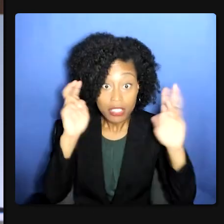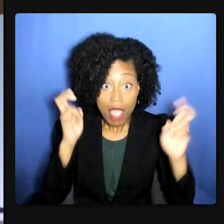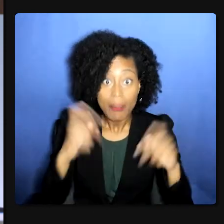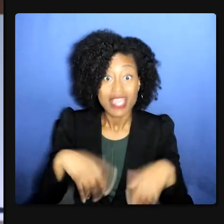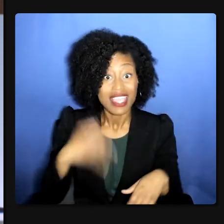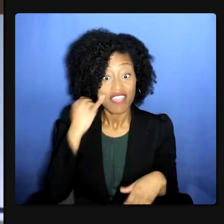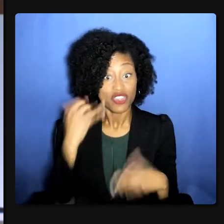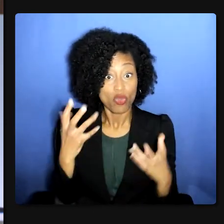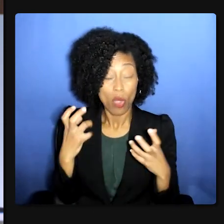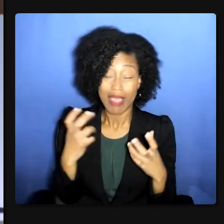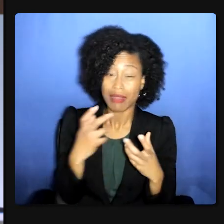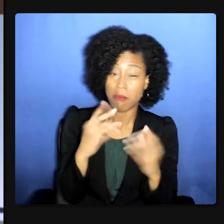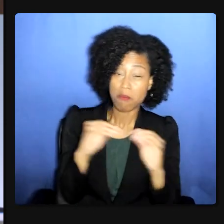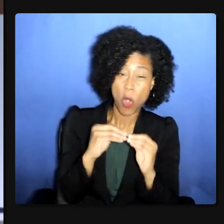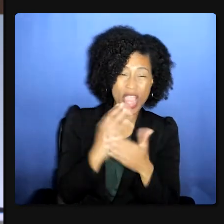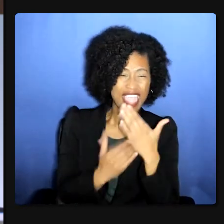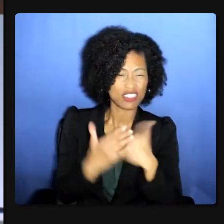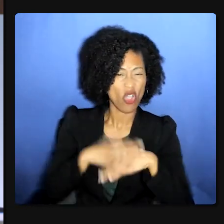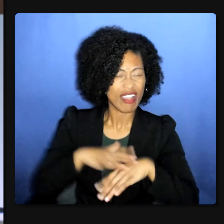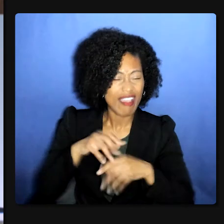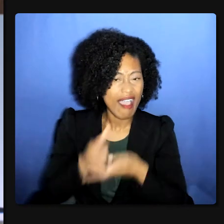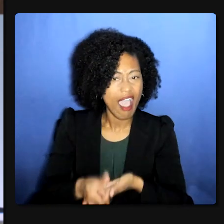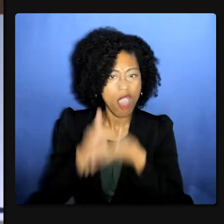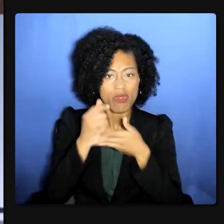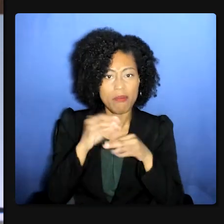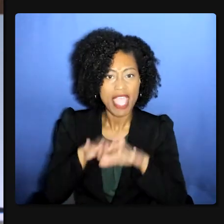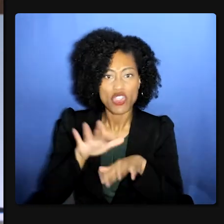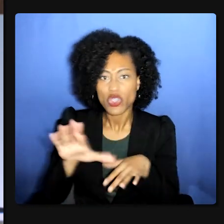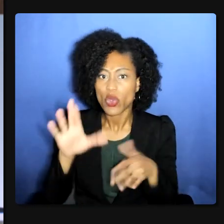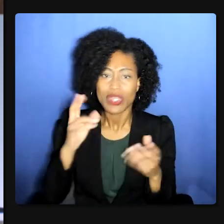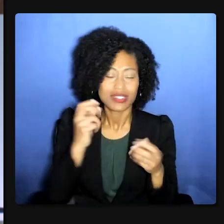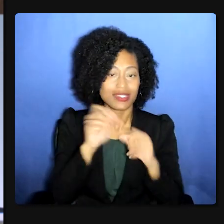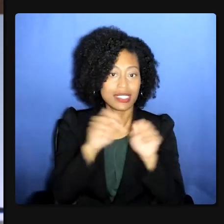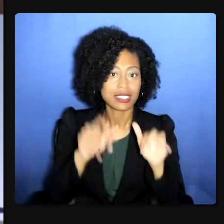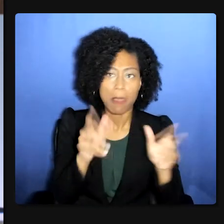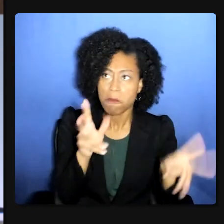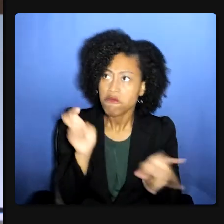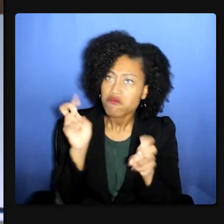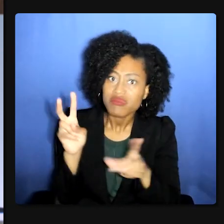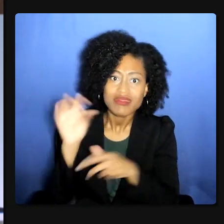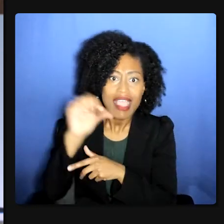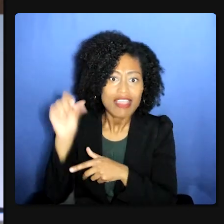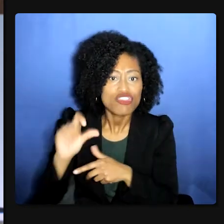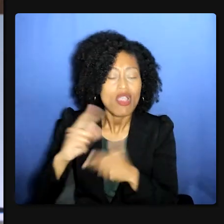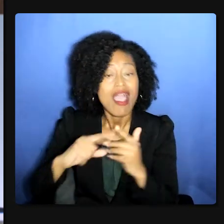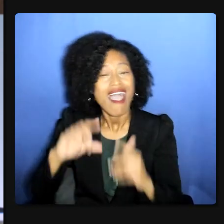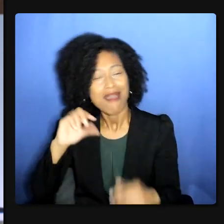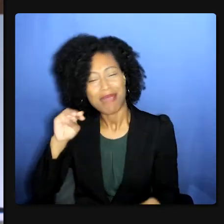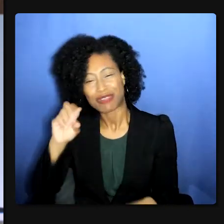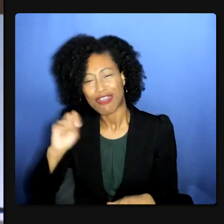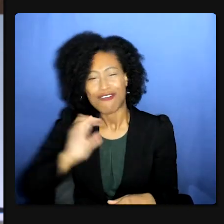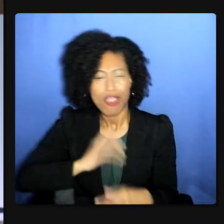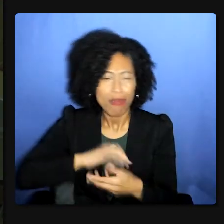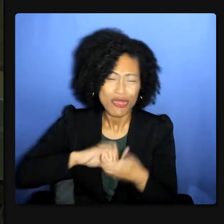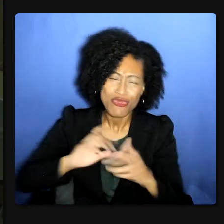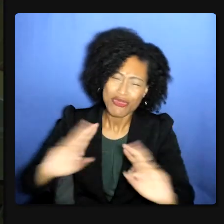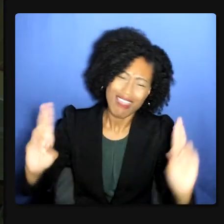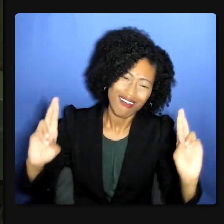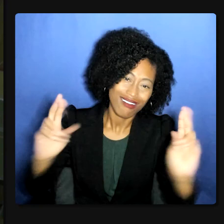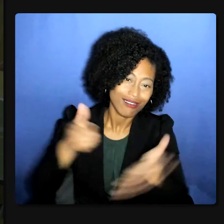more turnkey services and getting hands-on help to migrate your studio systems to Azure, Microsoft and our partners are ready to